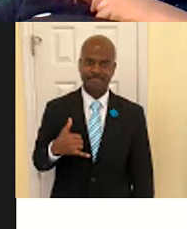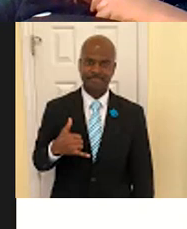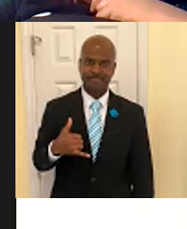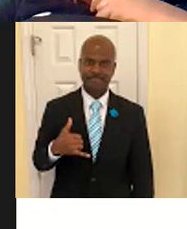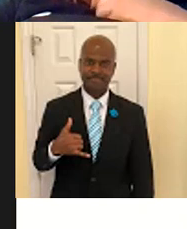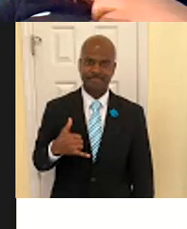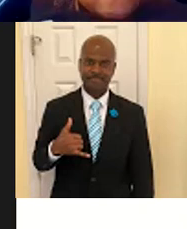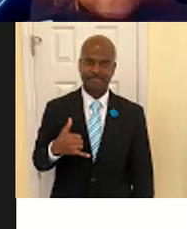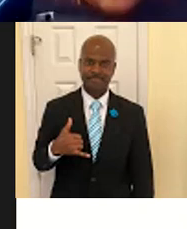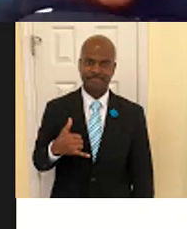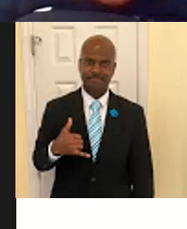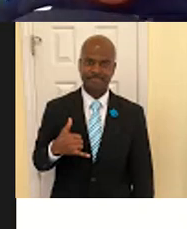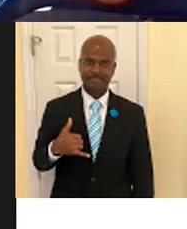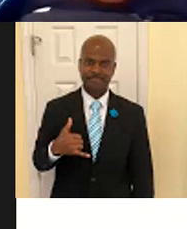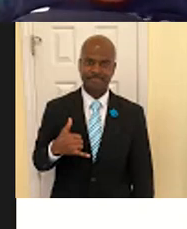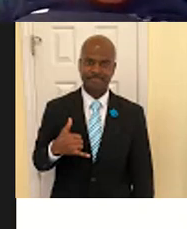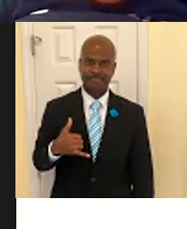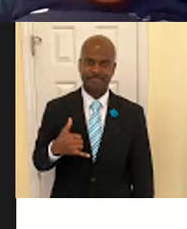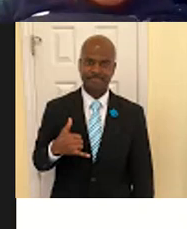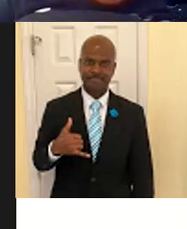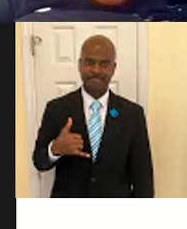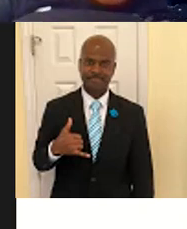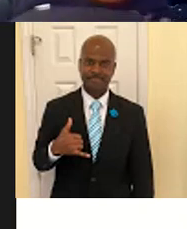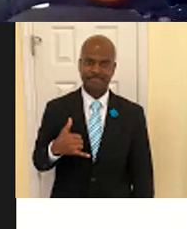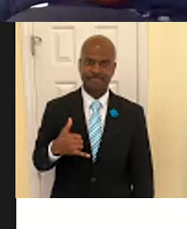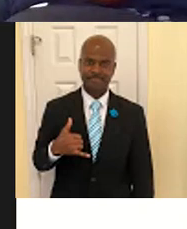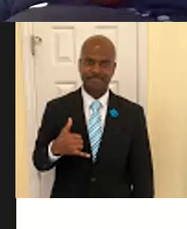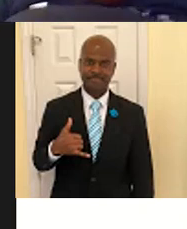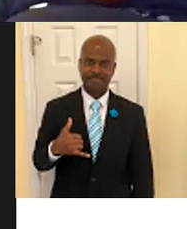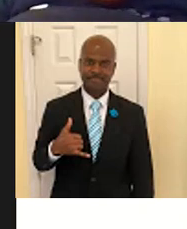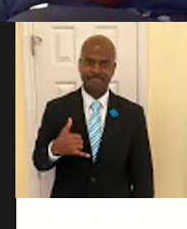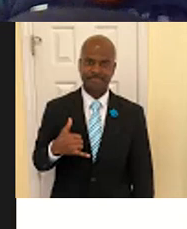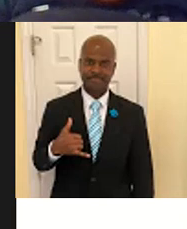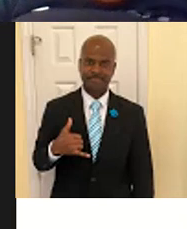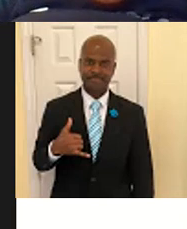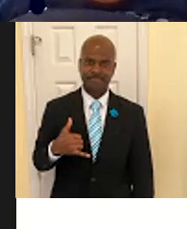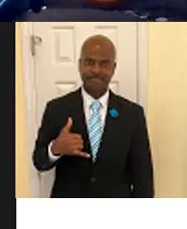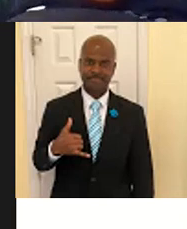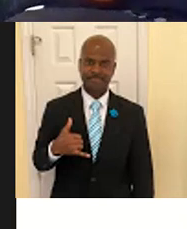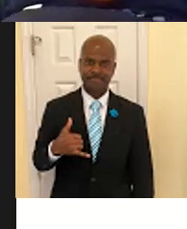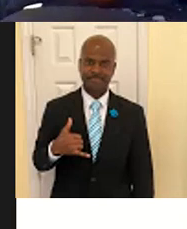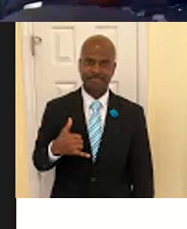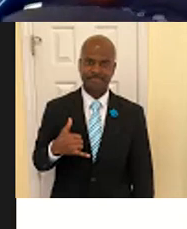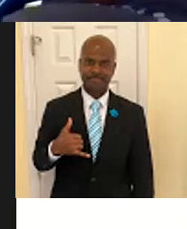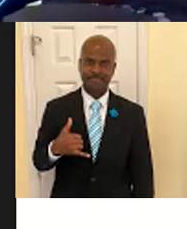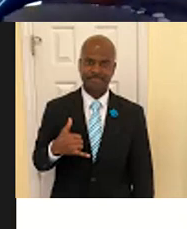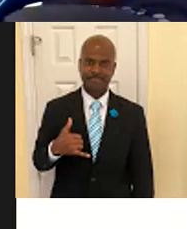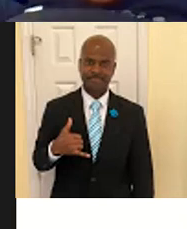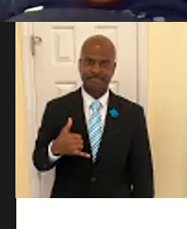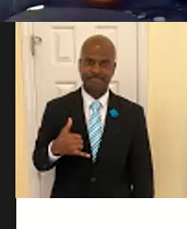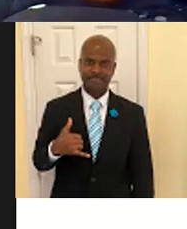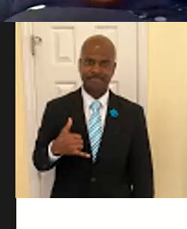DeKalb County using? It depends. It's for me at my school, they